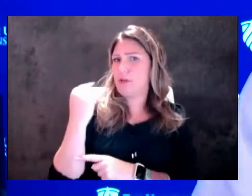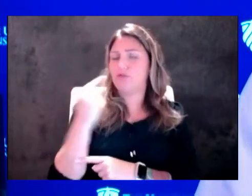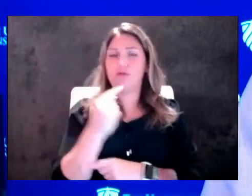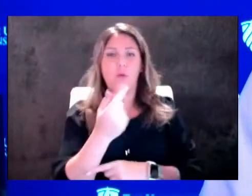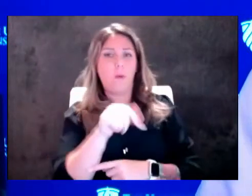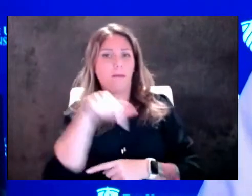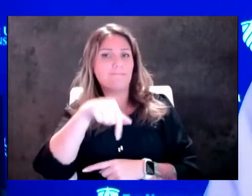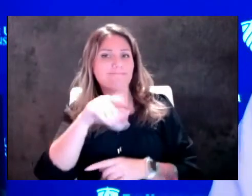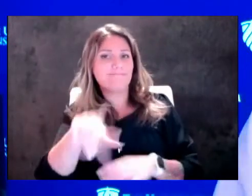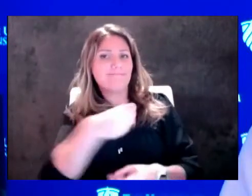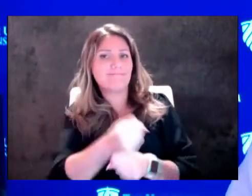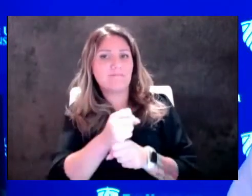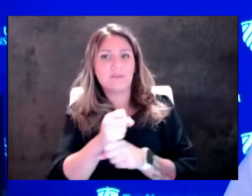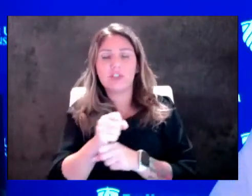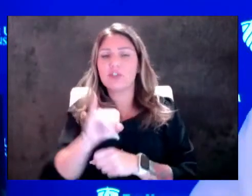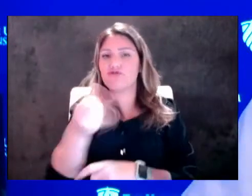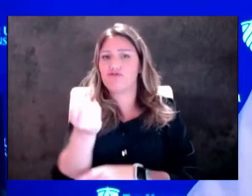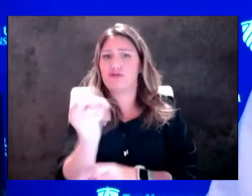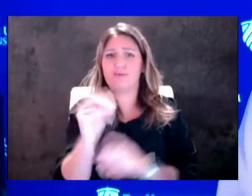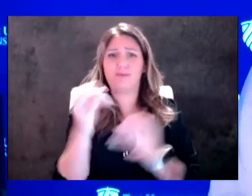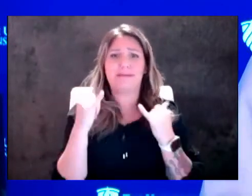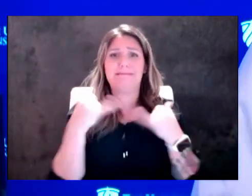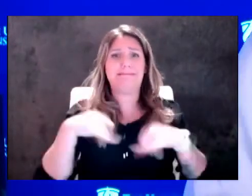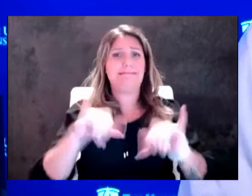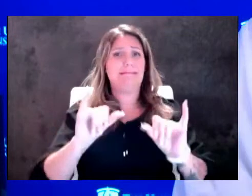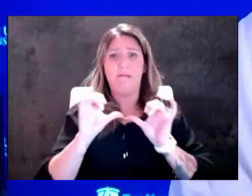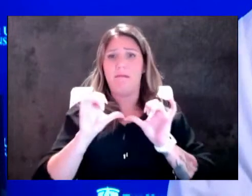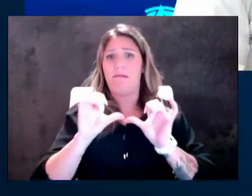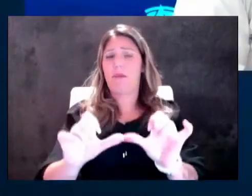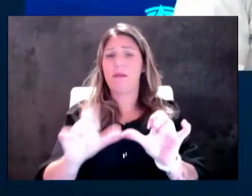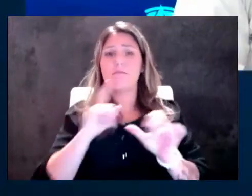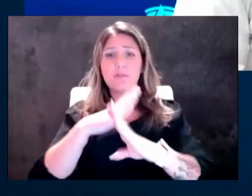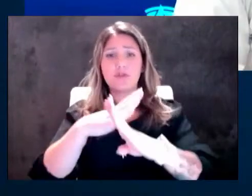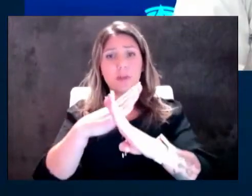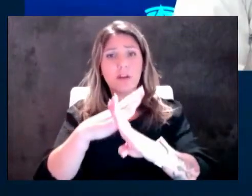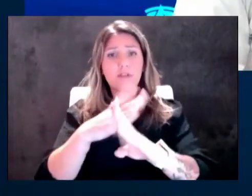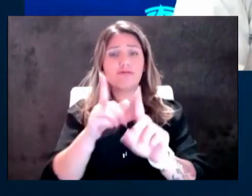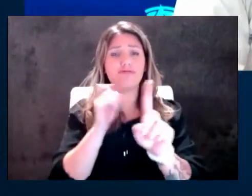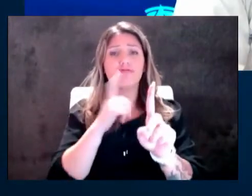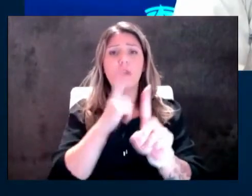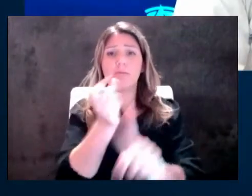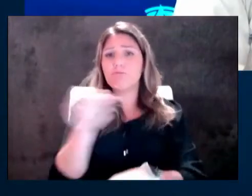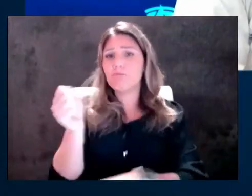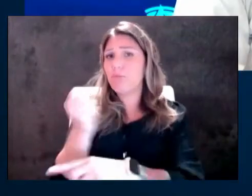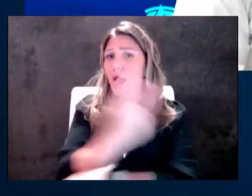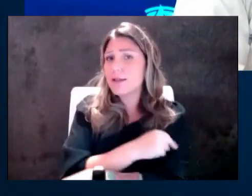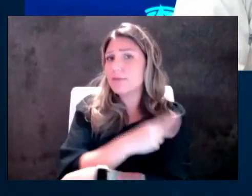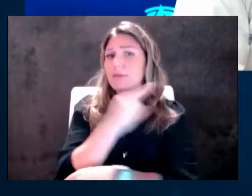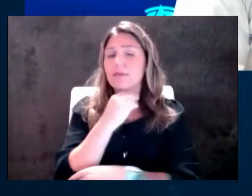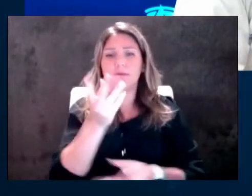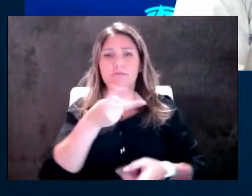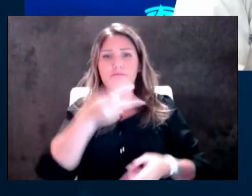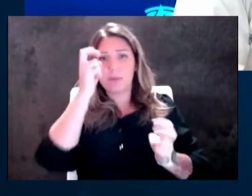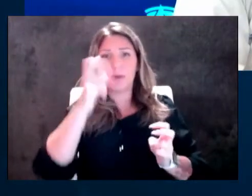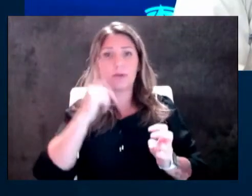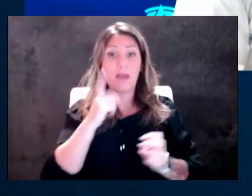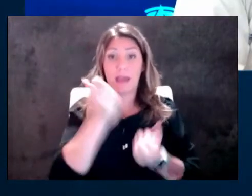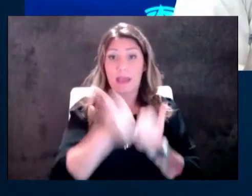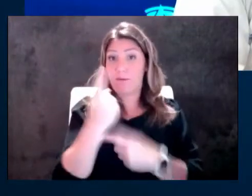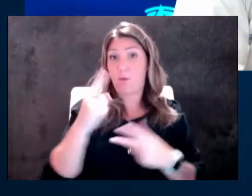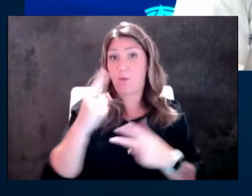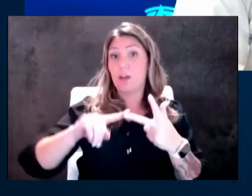great protection against hospitalization, severe disease, and death. So everybody who got Johnson & Johnson and Moderna, hold